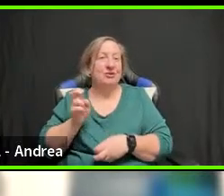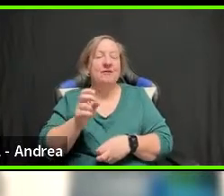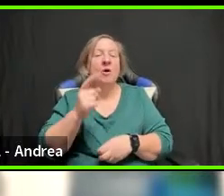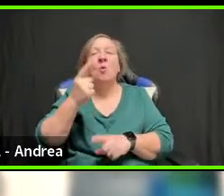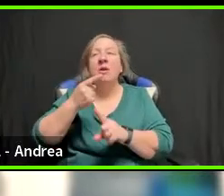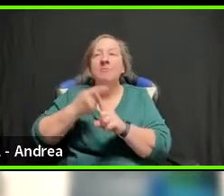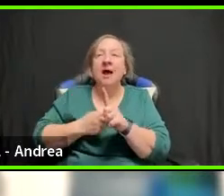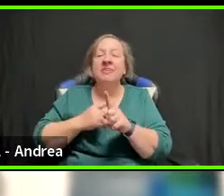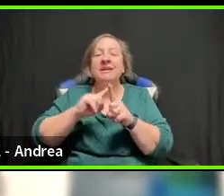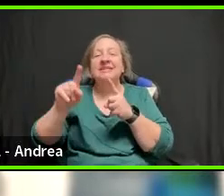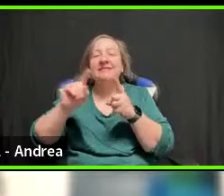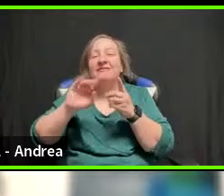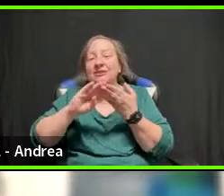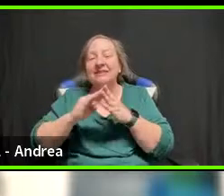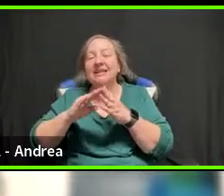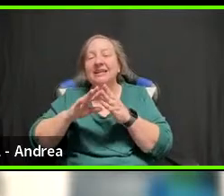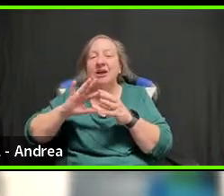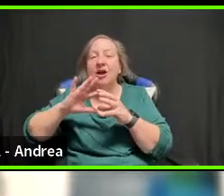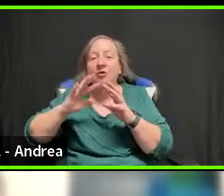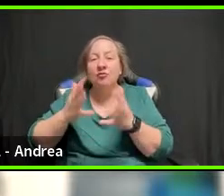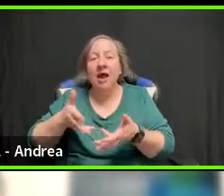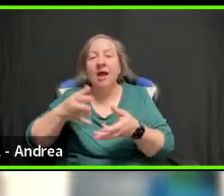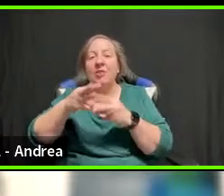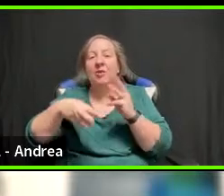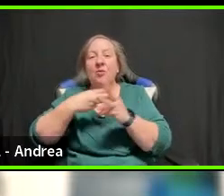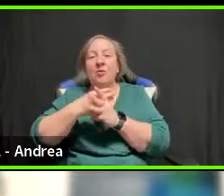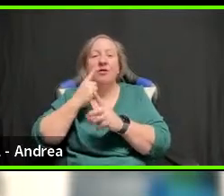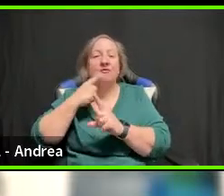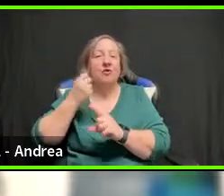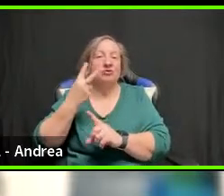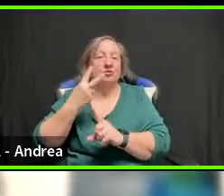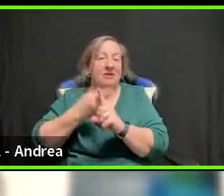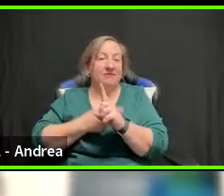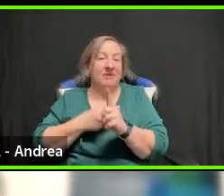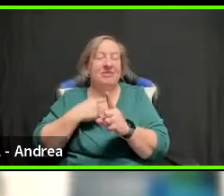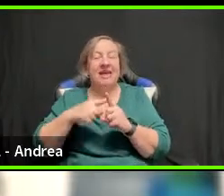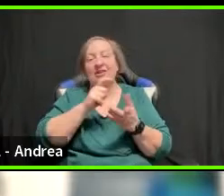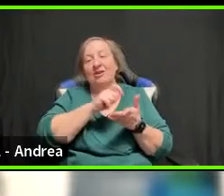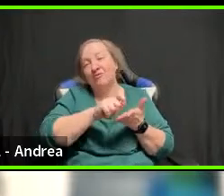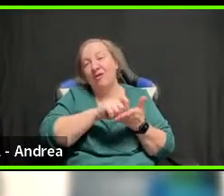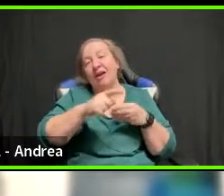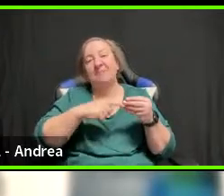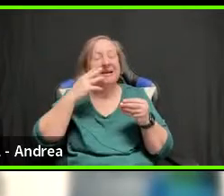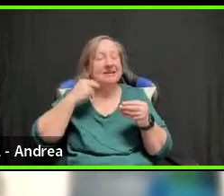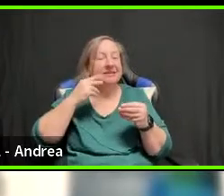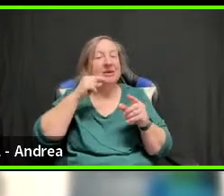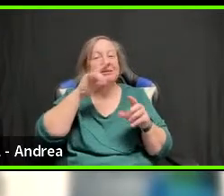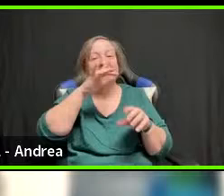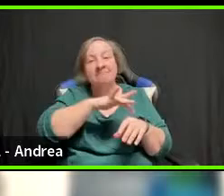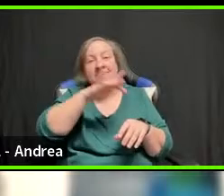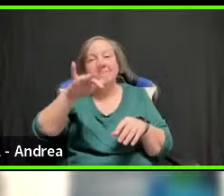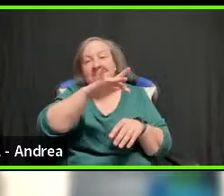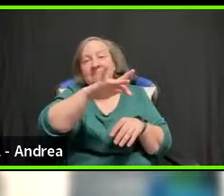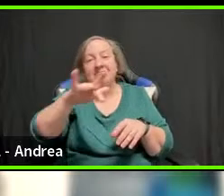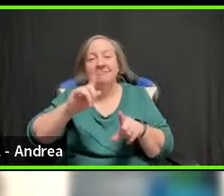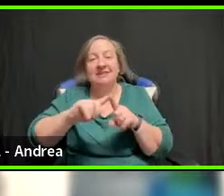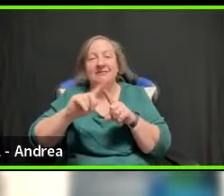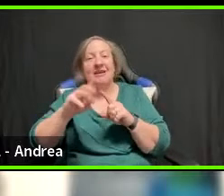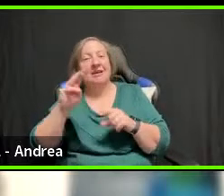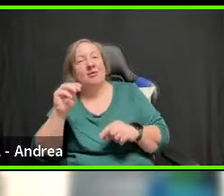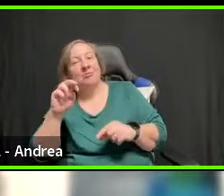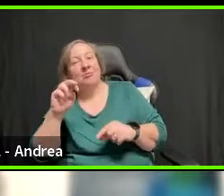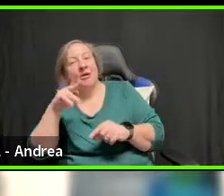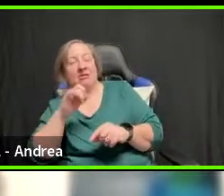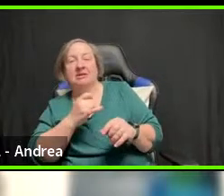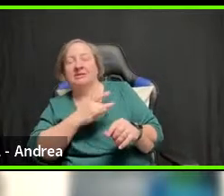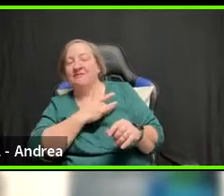different city around the world for 12 months. And then you write about that experience of travel. And I was thinking, Marcus, you really resonated with